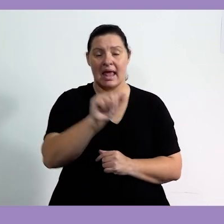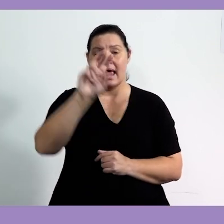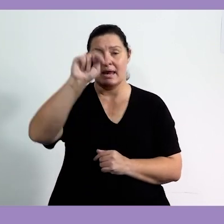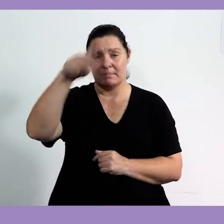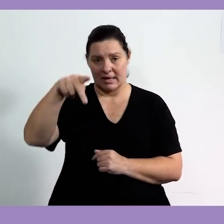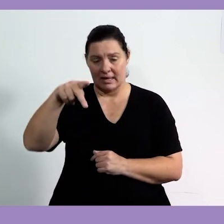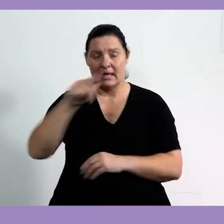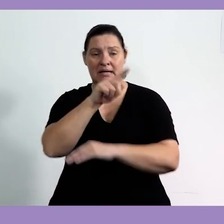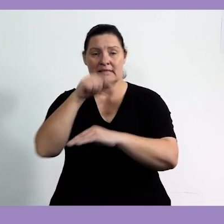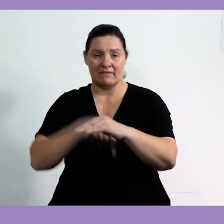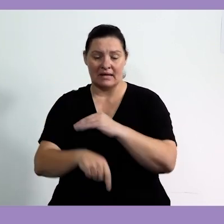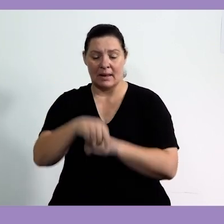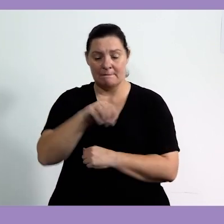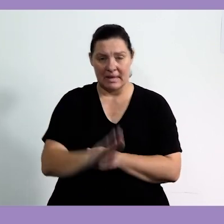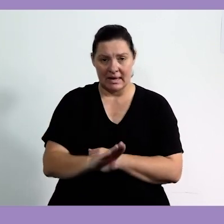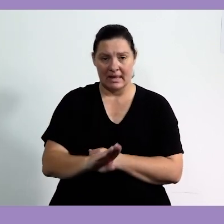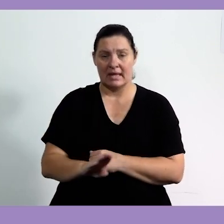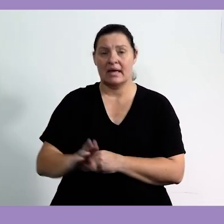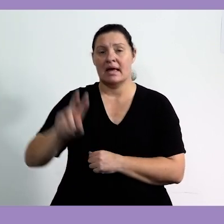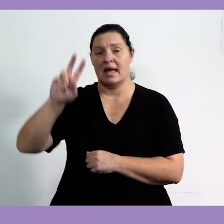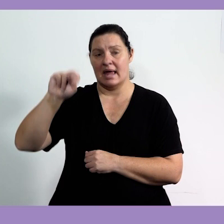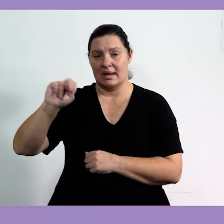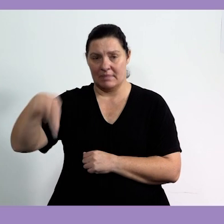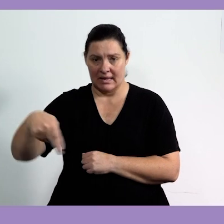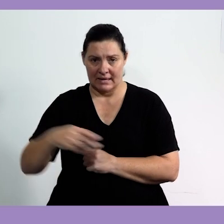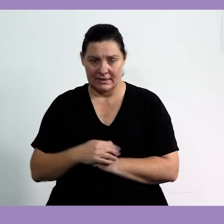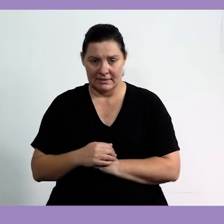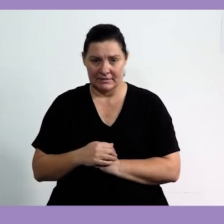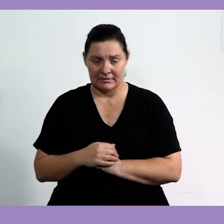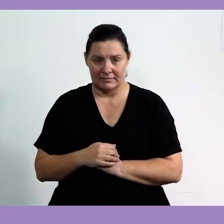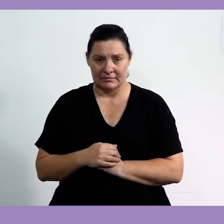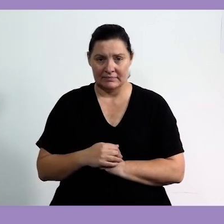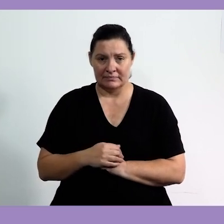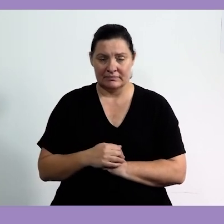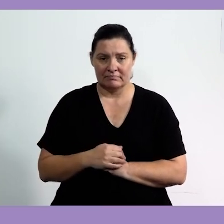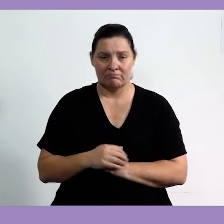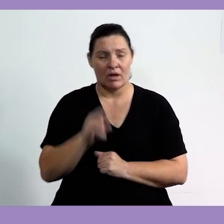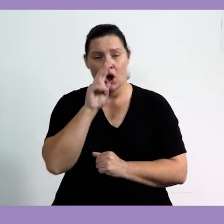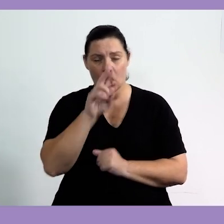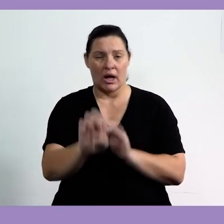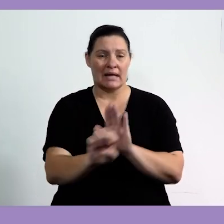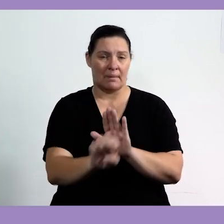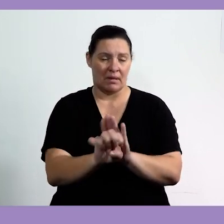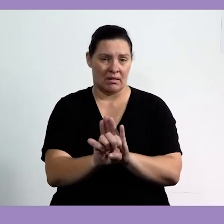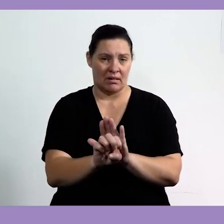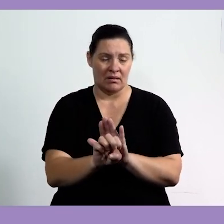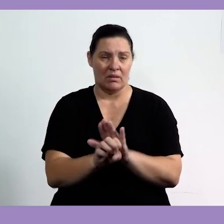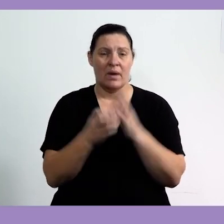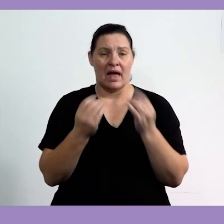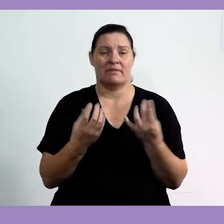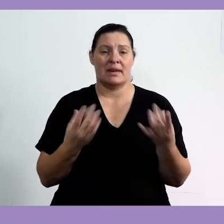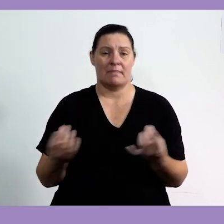exponent mp divided by b to the exponent np. Let's look at an example where we